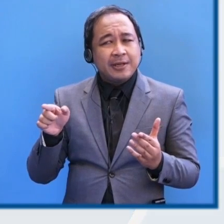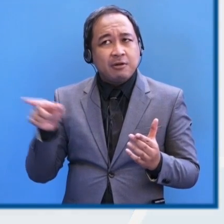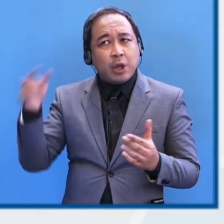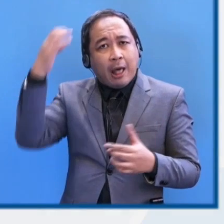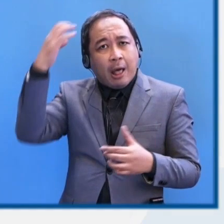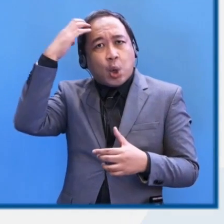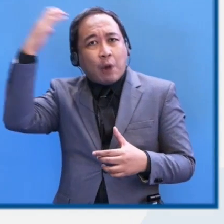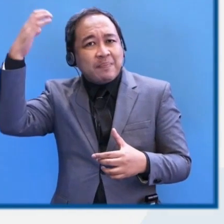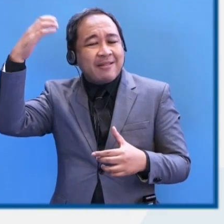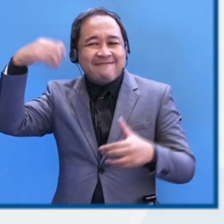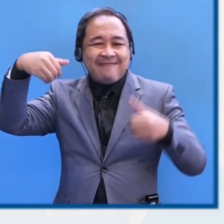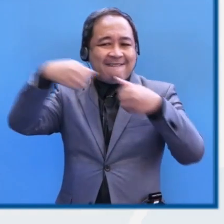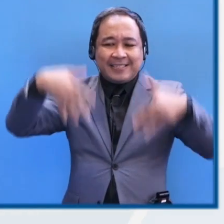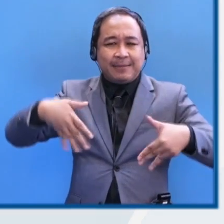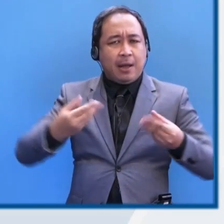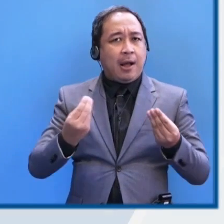systems, the